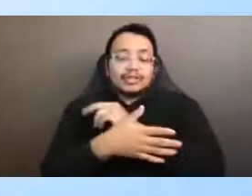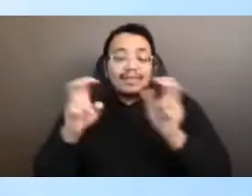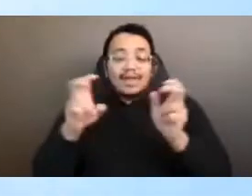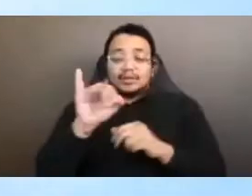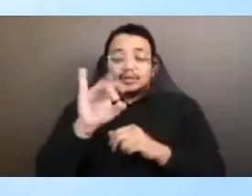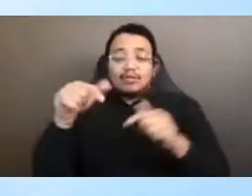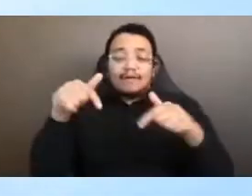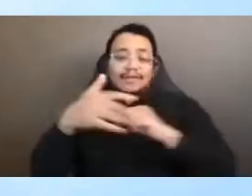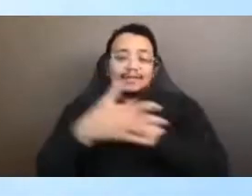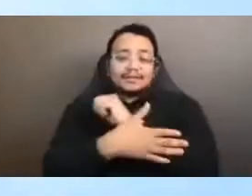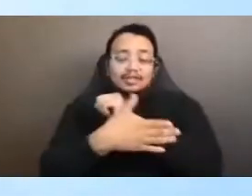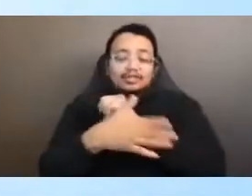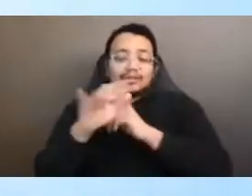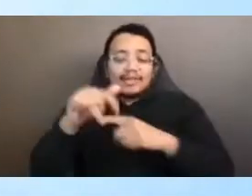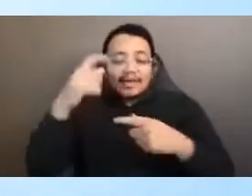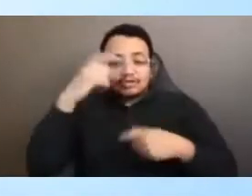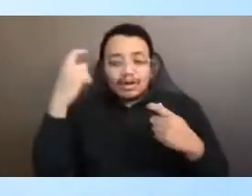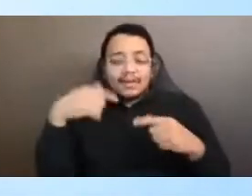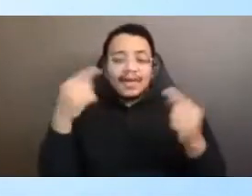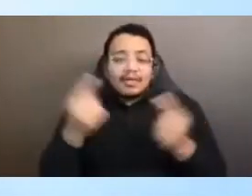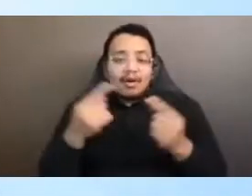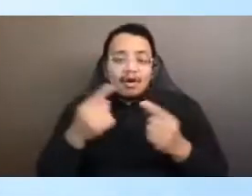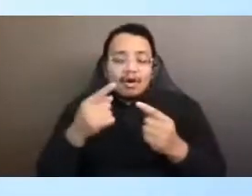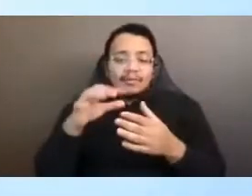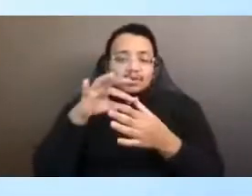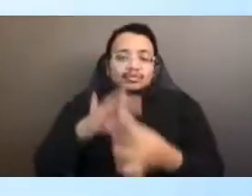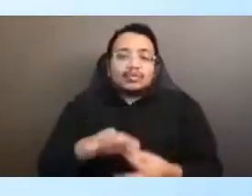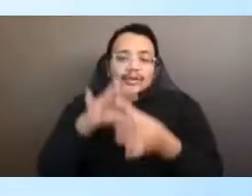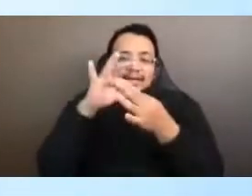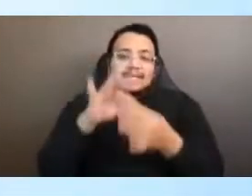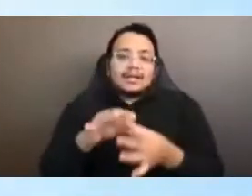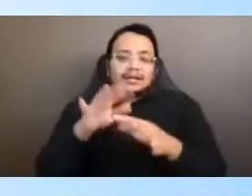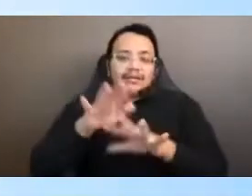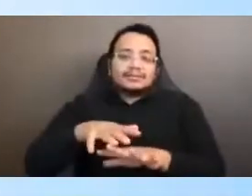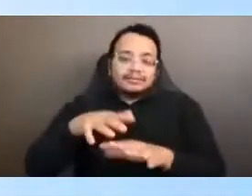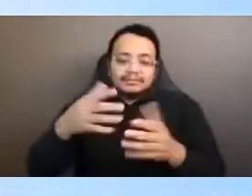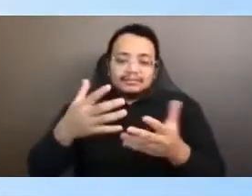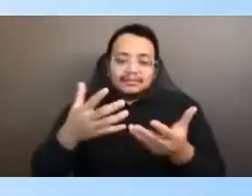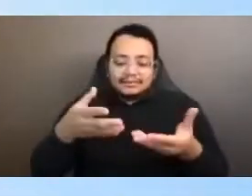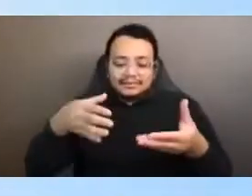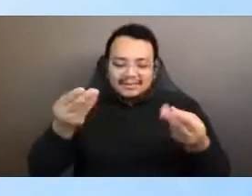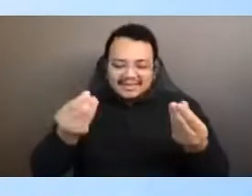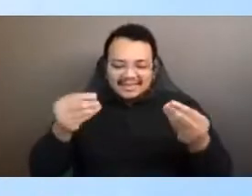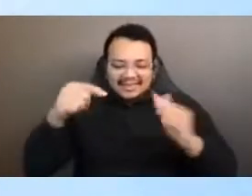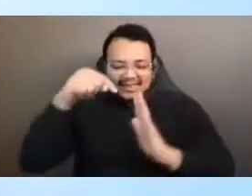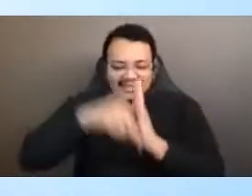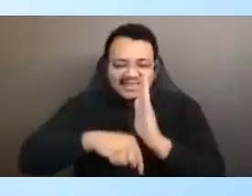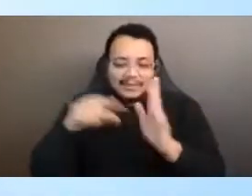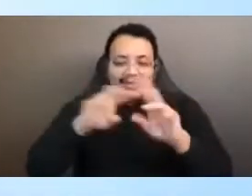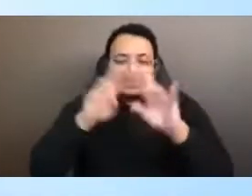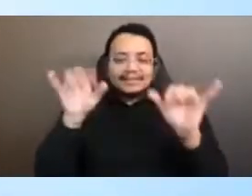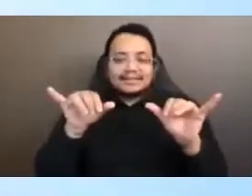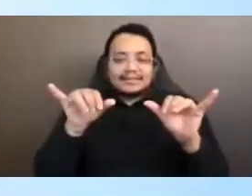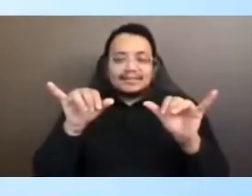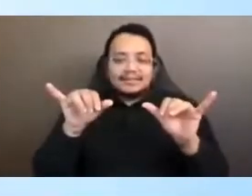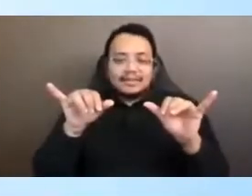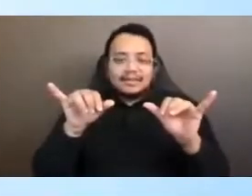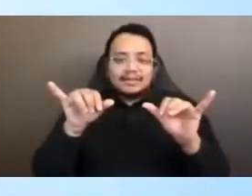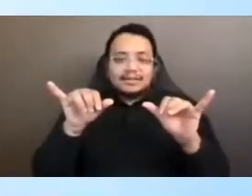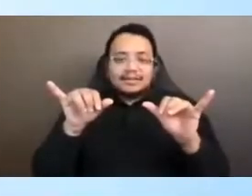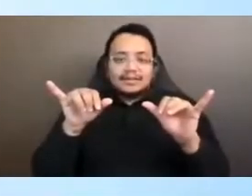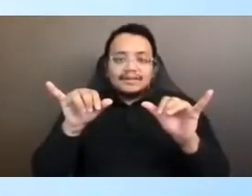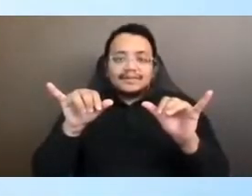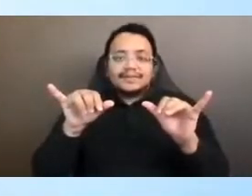The trauma and the harm is rooted so deep within and saturates every system in this country, especially our